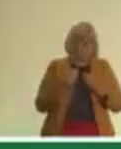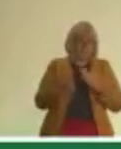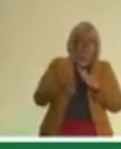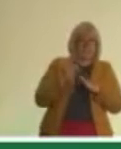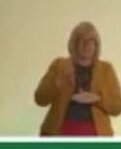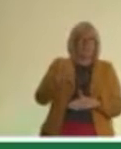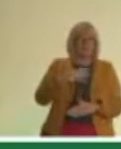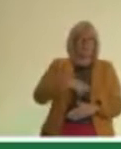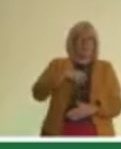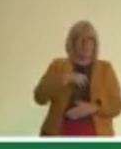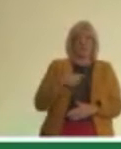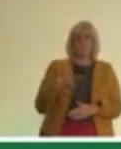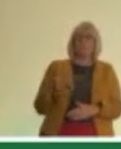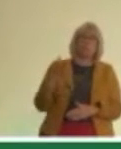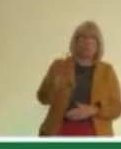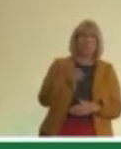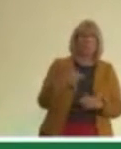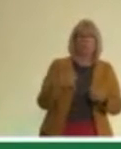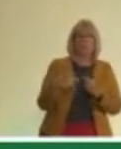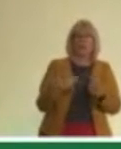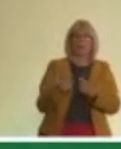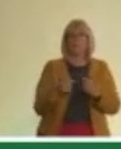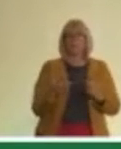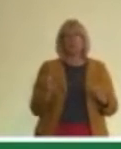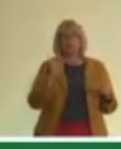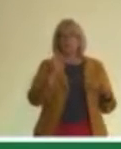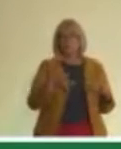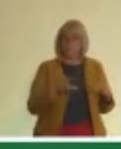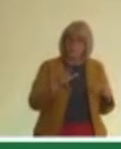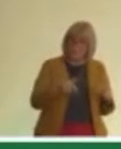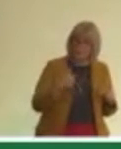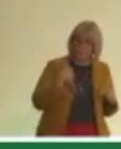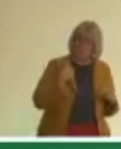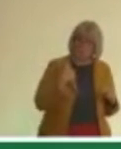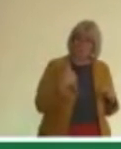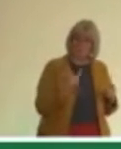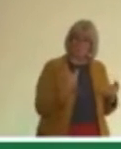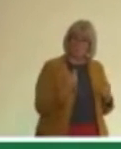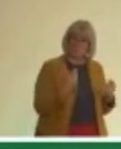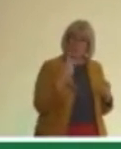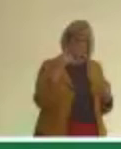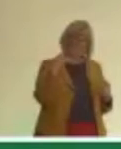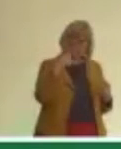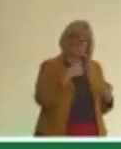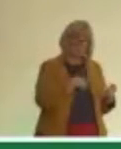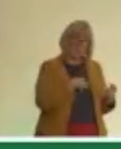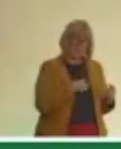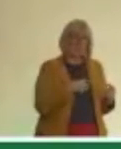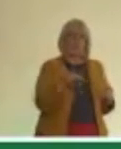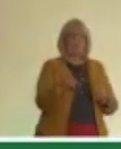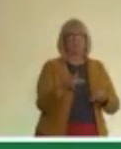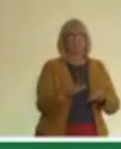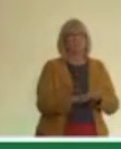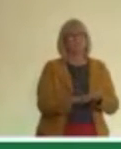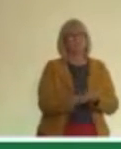them about something else, and she just dropped into conversation. Oh, I'm now running for London mayor, by the way. They were absolutely delighted. We are